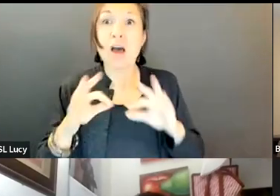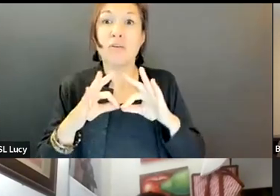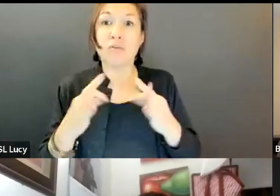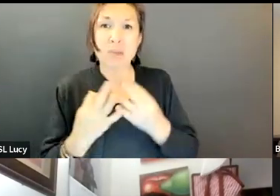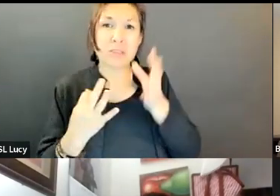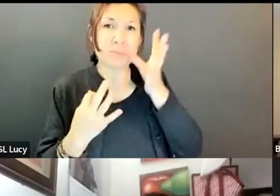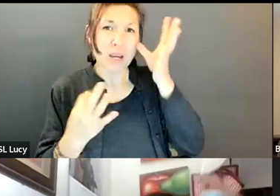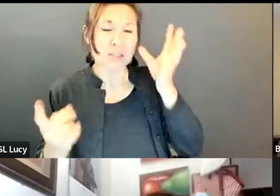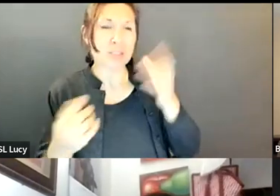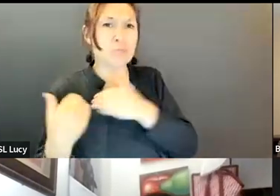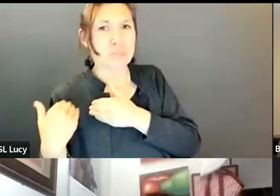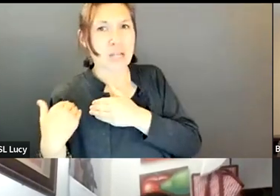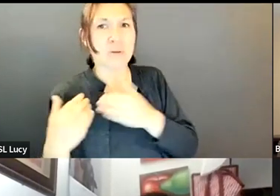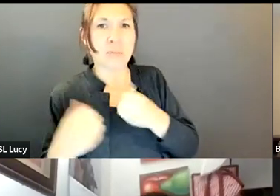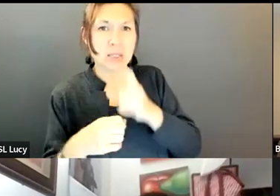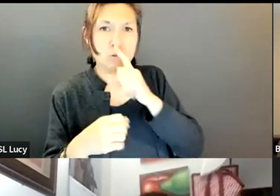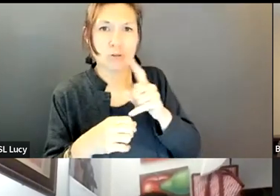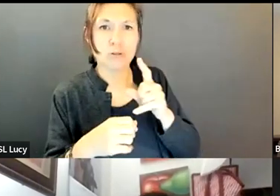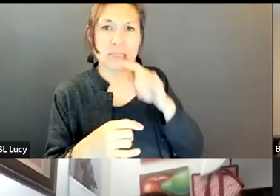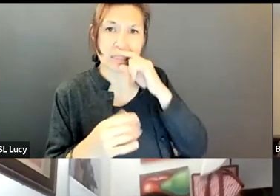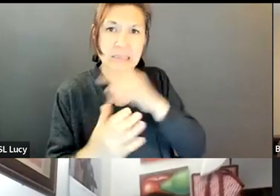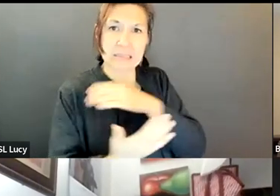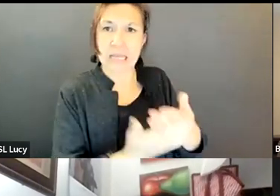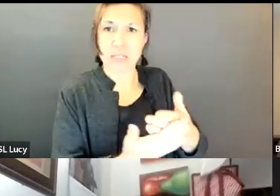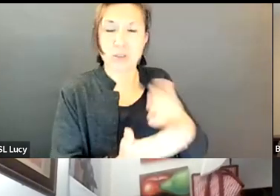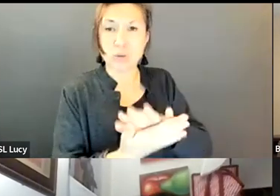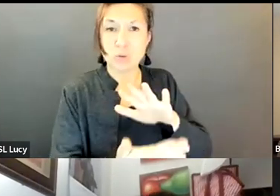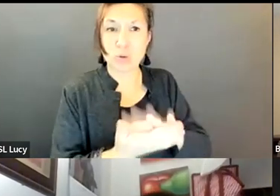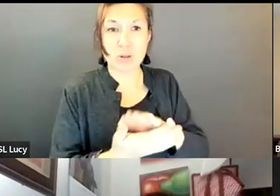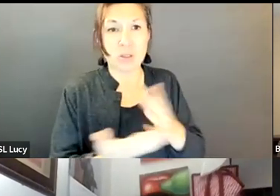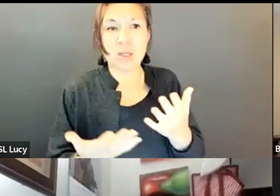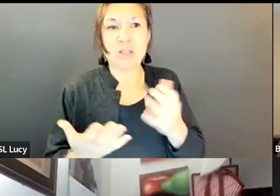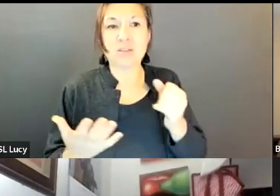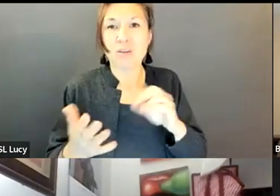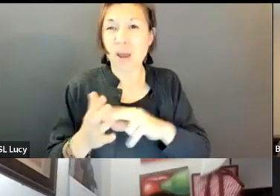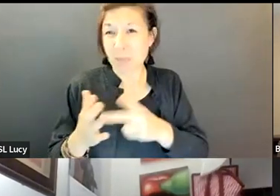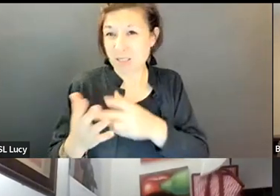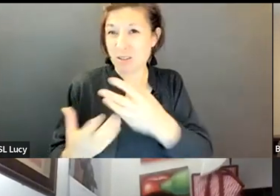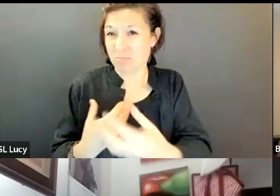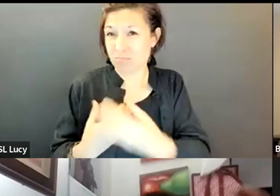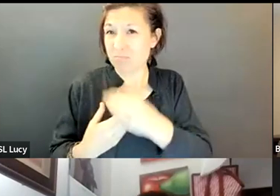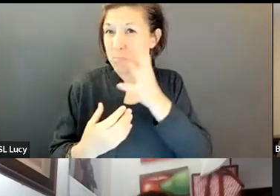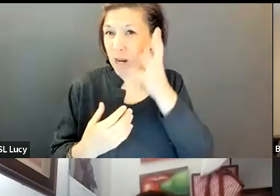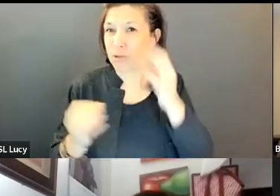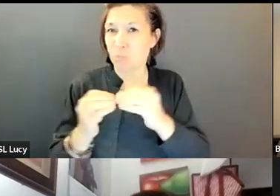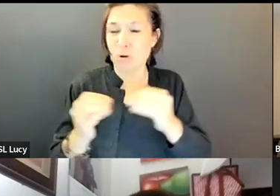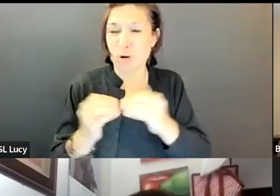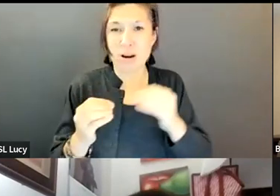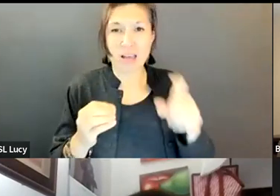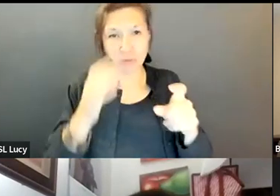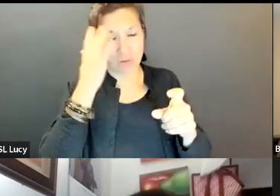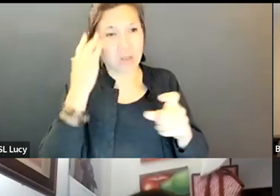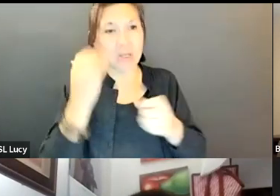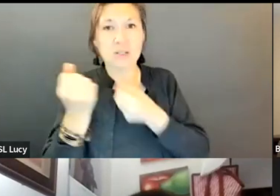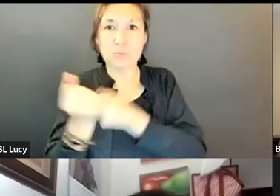and not getting them there and what strategies we're looking at around parent engagement or parent and actually in some